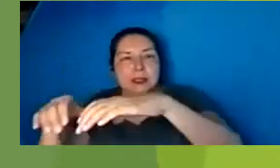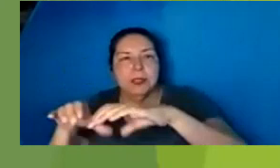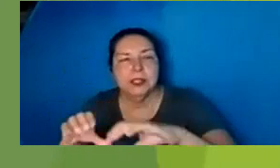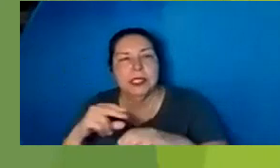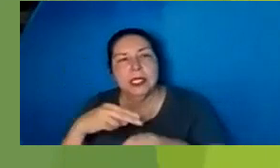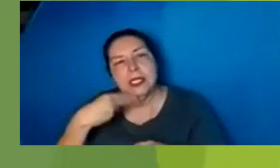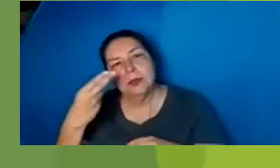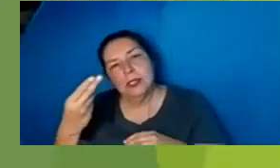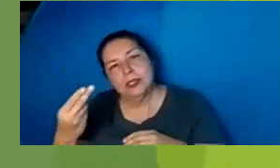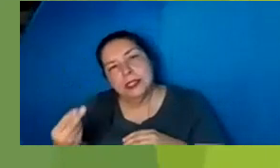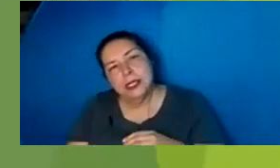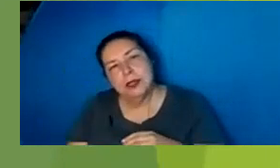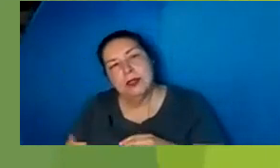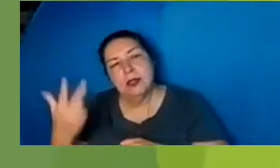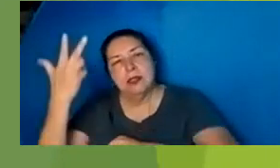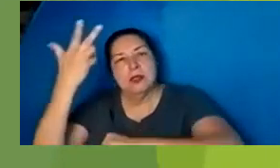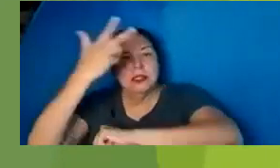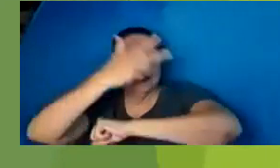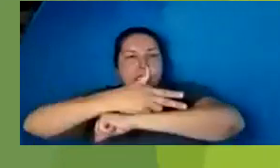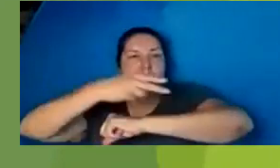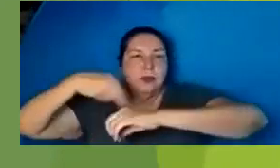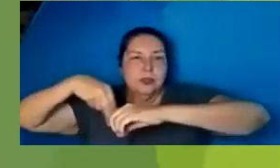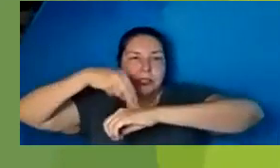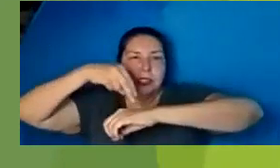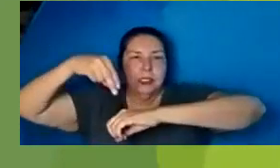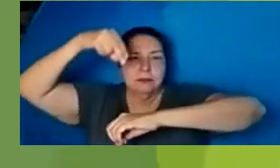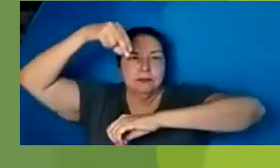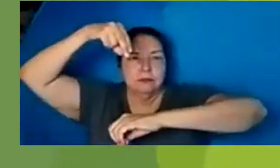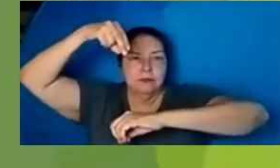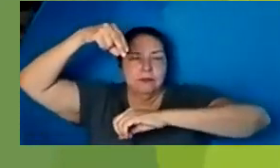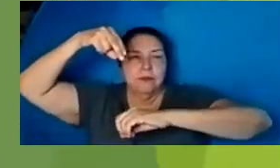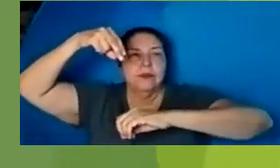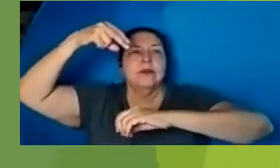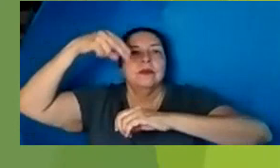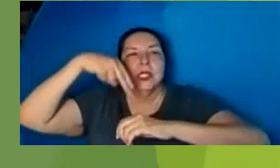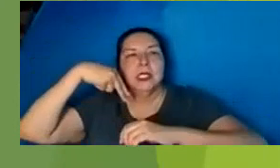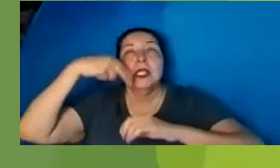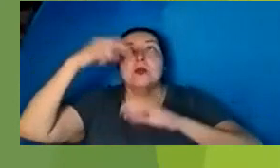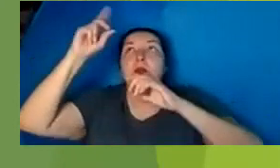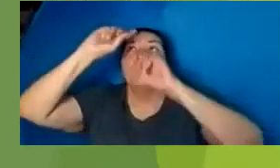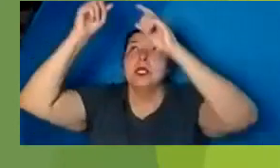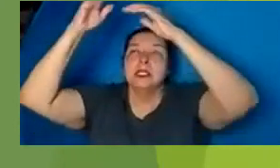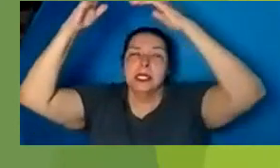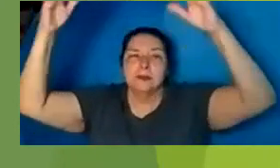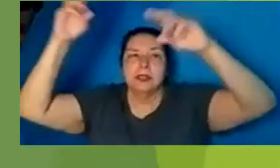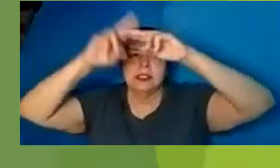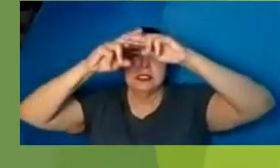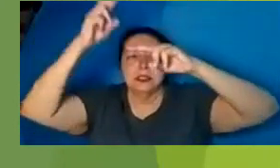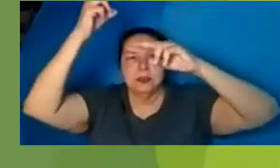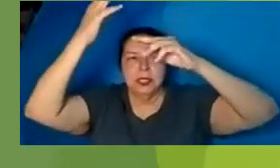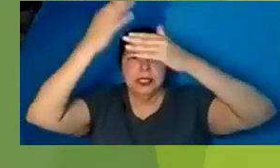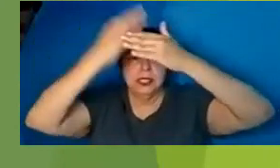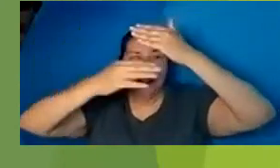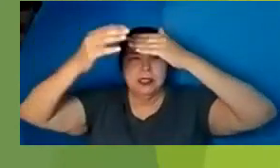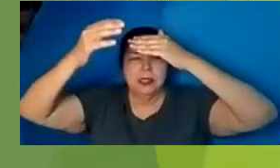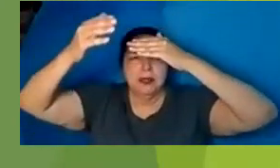descended into hell. The third day, he rose again from the dead. He ascended into heaven and sits at the right hand of God